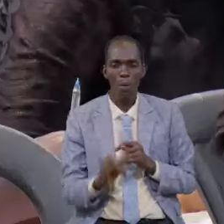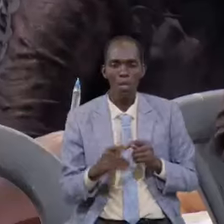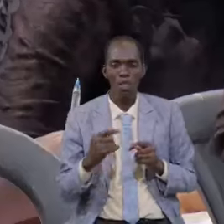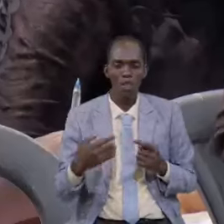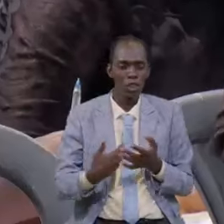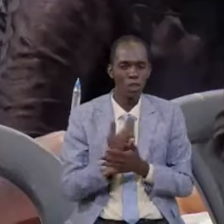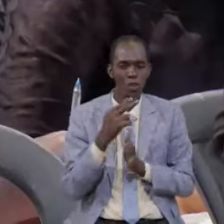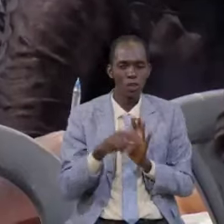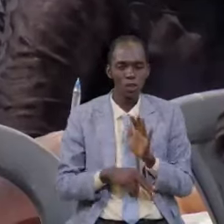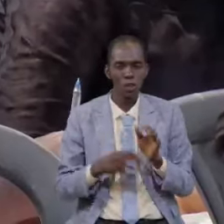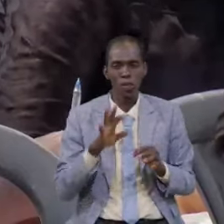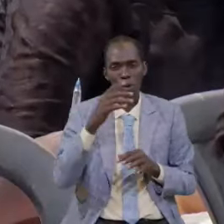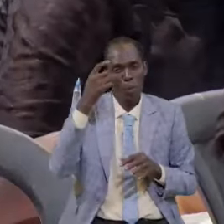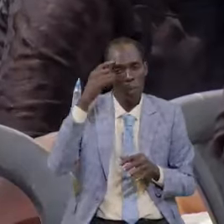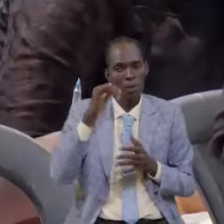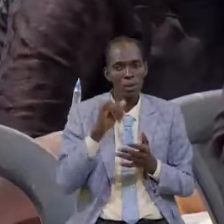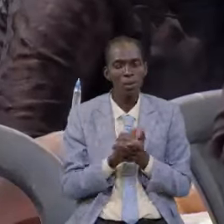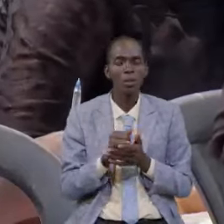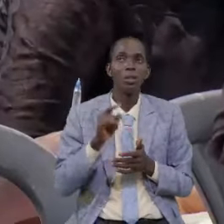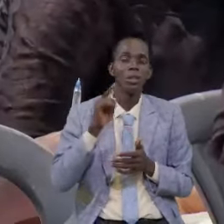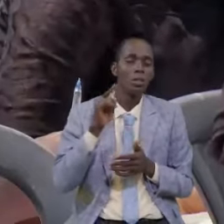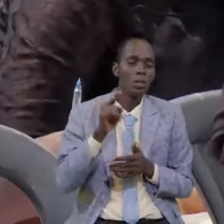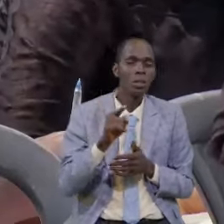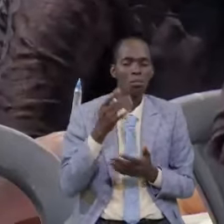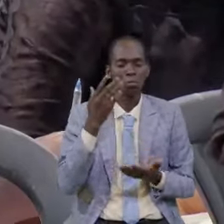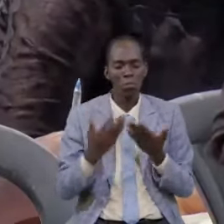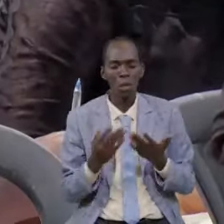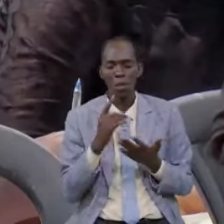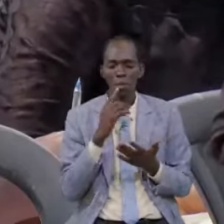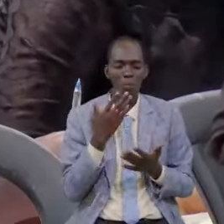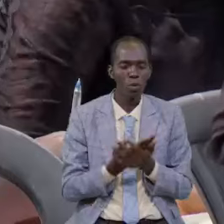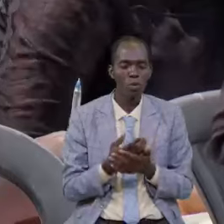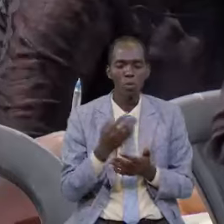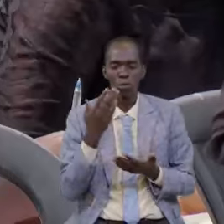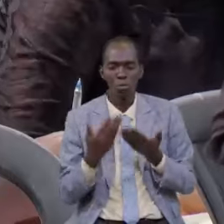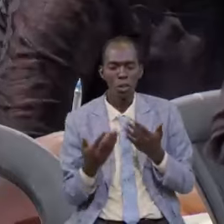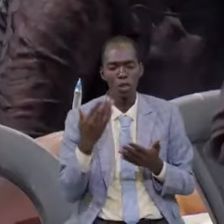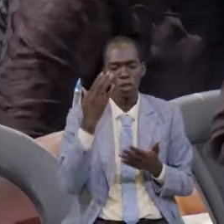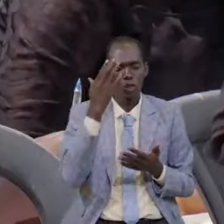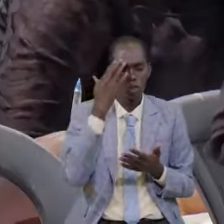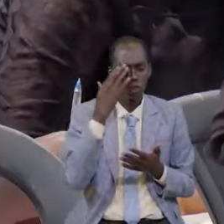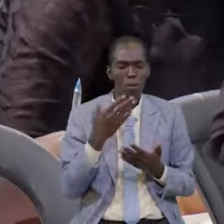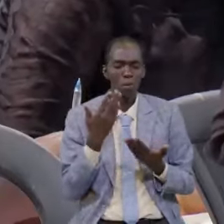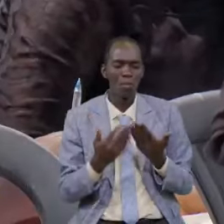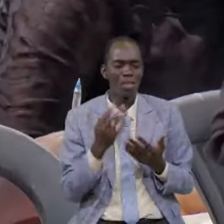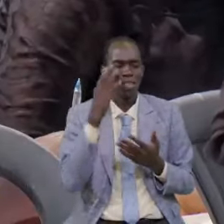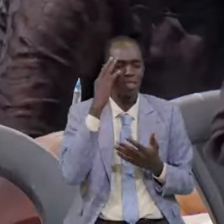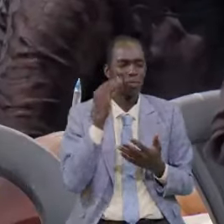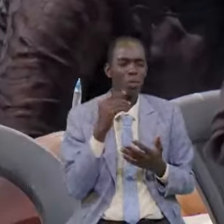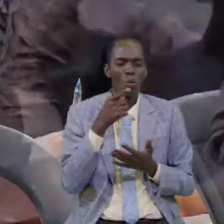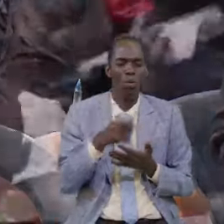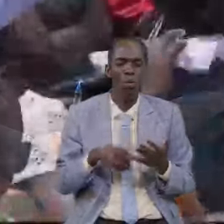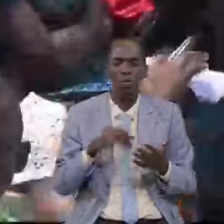may know, that ye may experience, that ye may reflect what is that good and acceptable